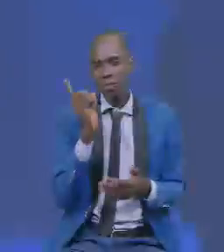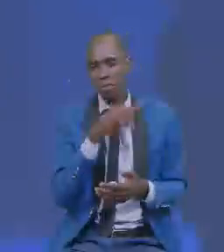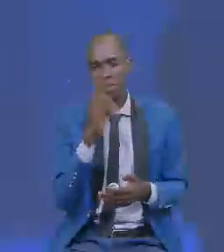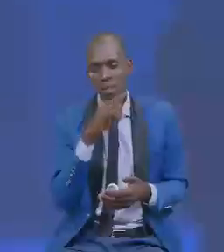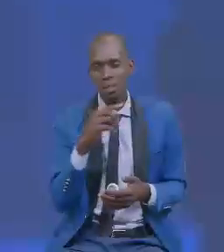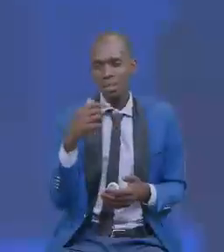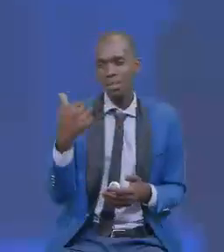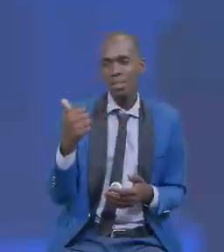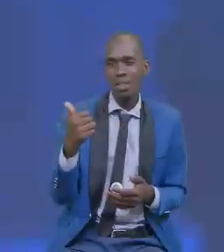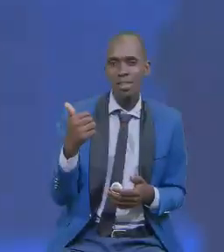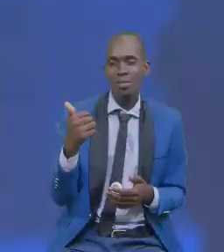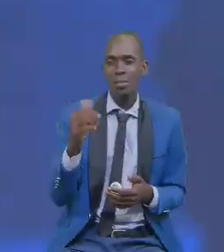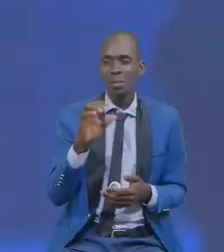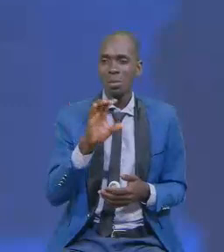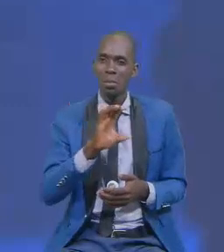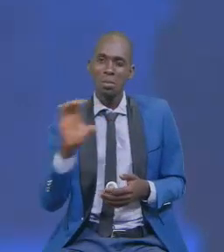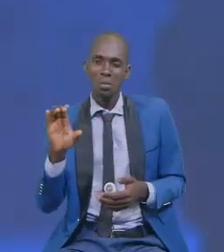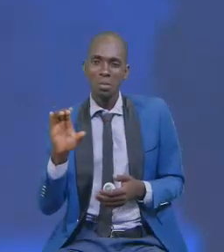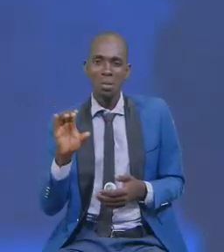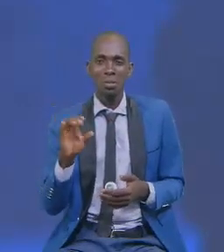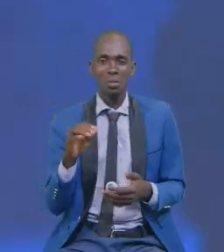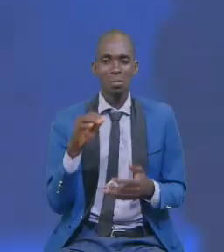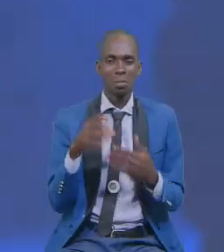$10,100 fake.